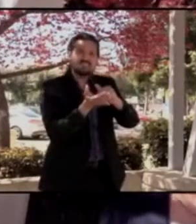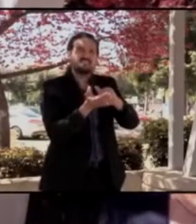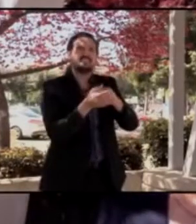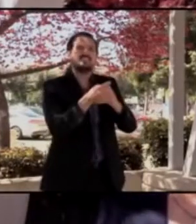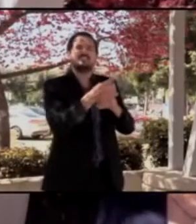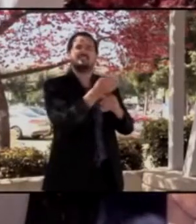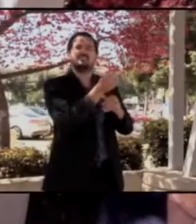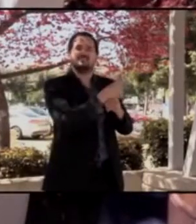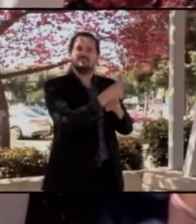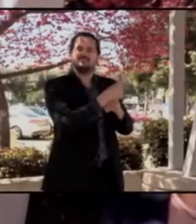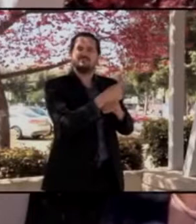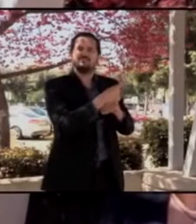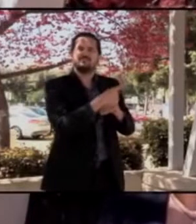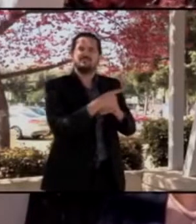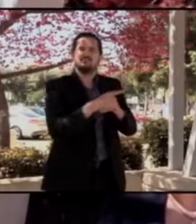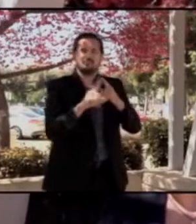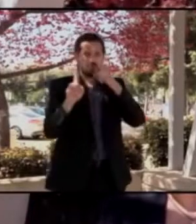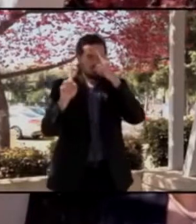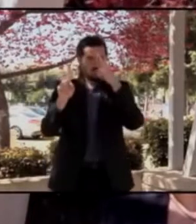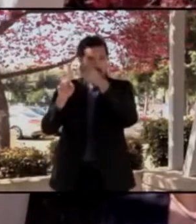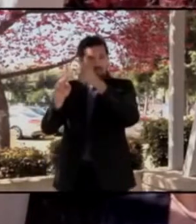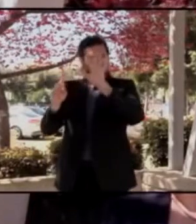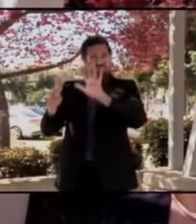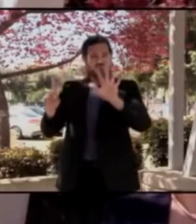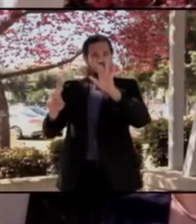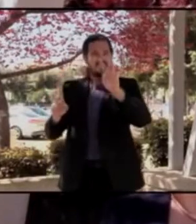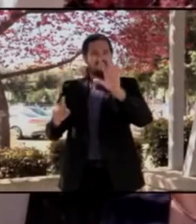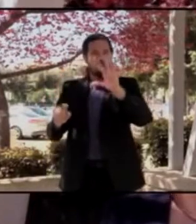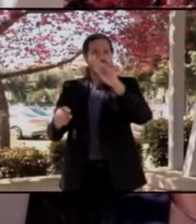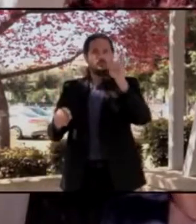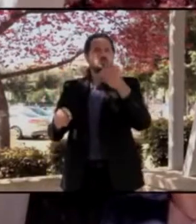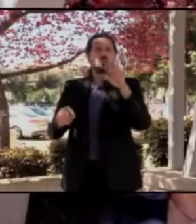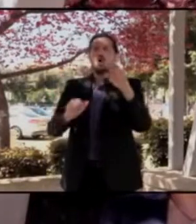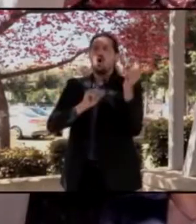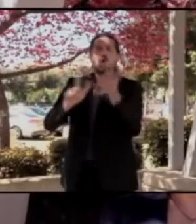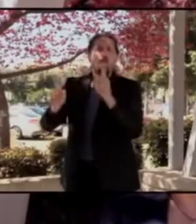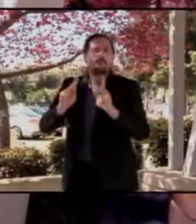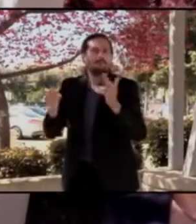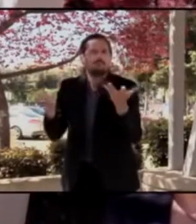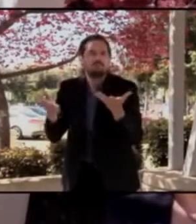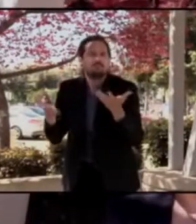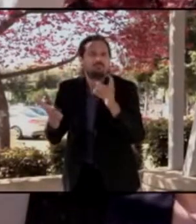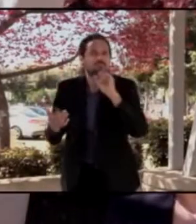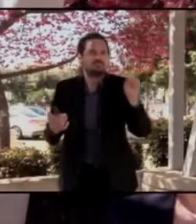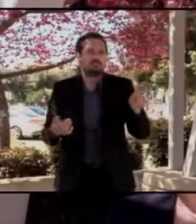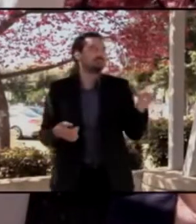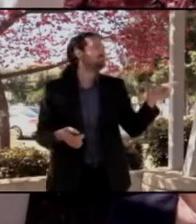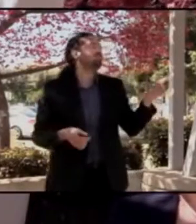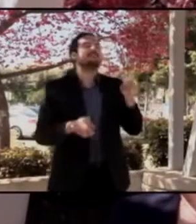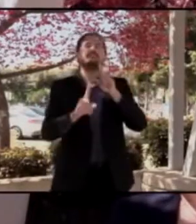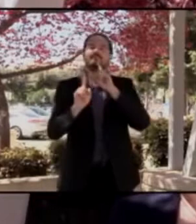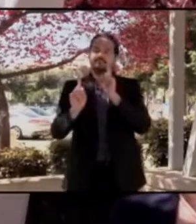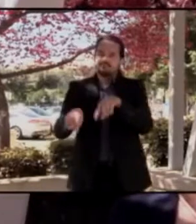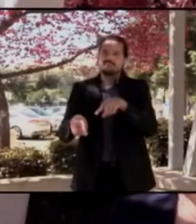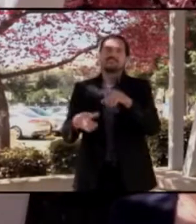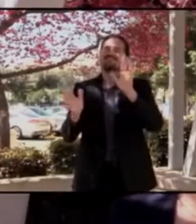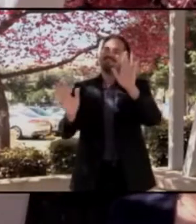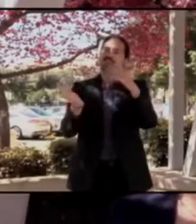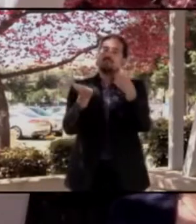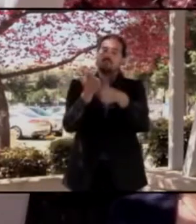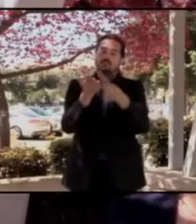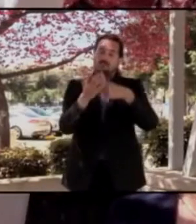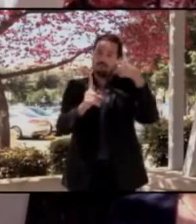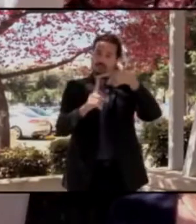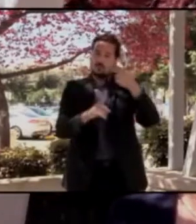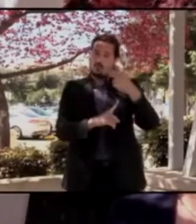either 85% or everybody by the end of June? Well, I think it's really important talking about herd immunity that, again, we're not an island. So having herd